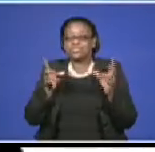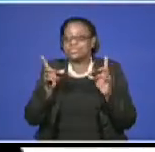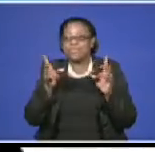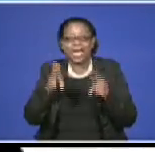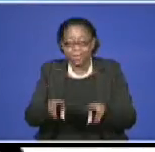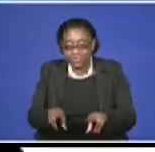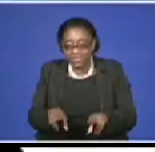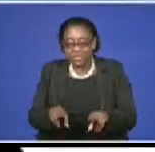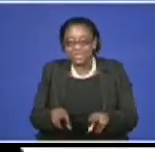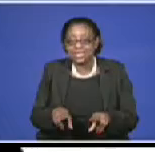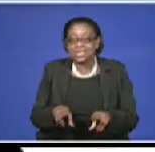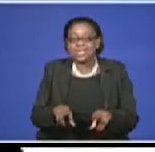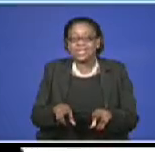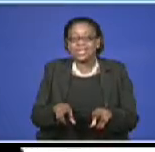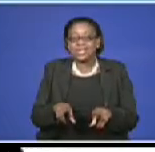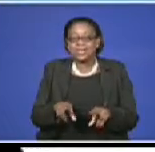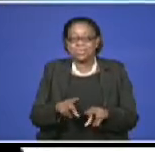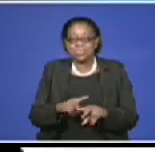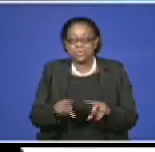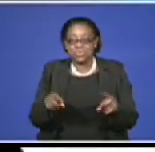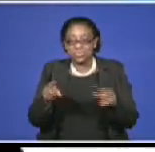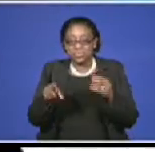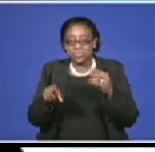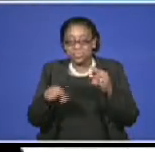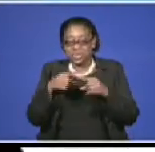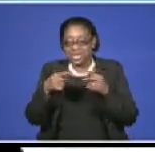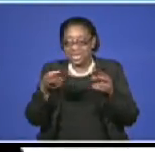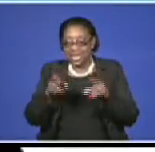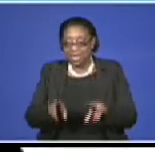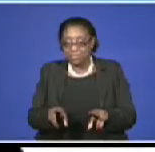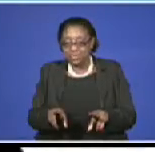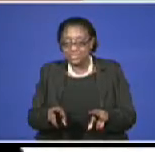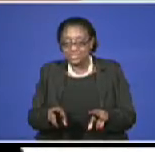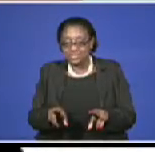those natural moments occur,